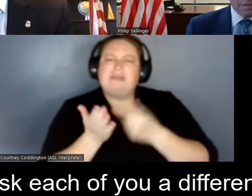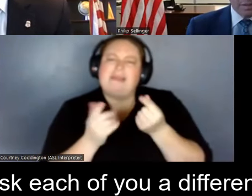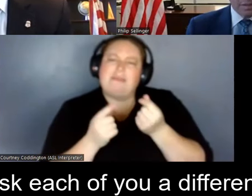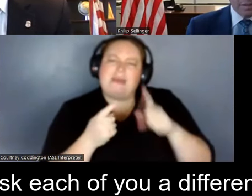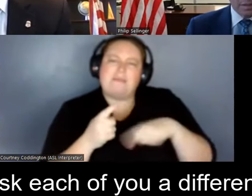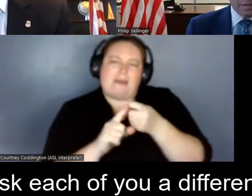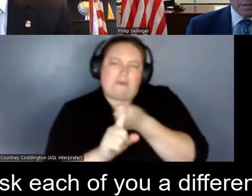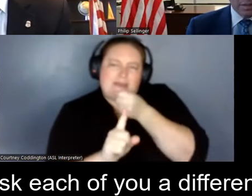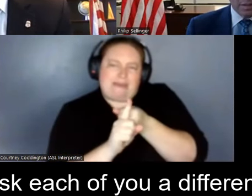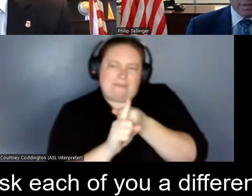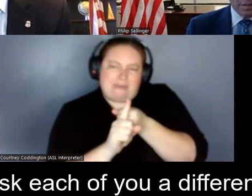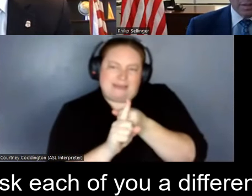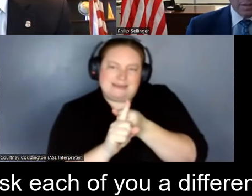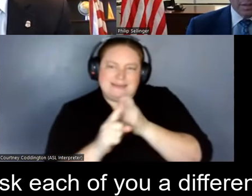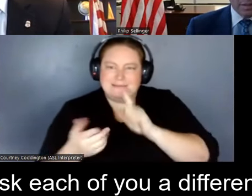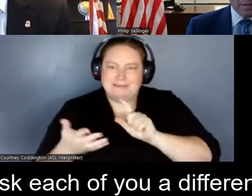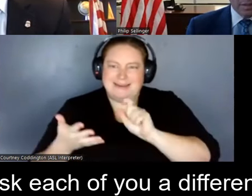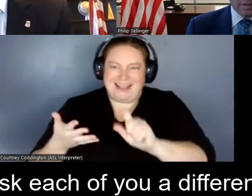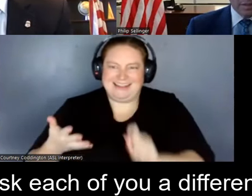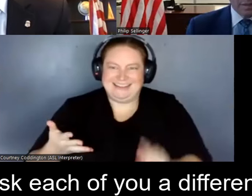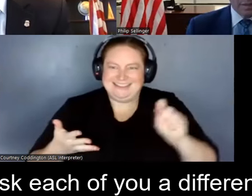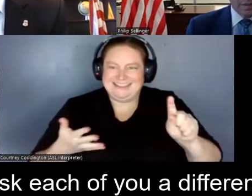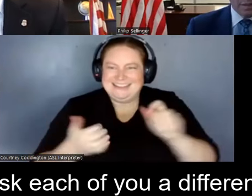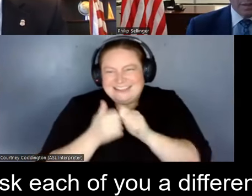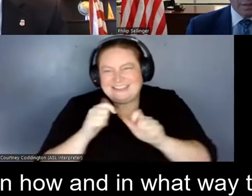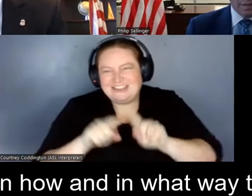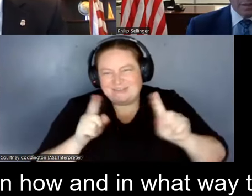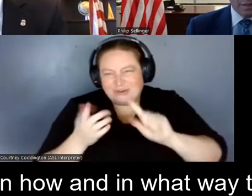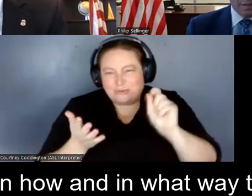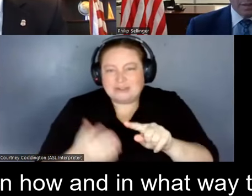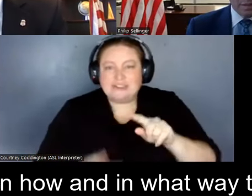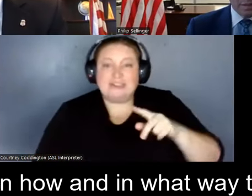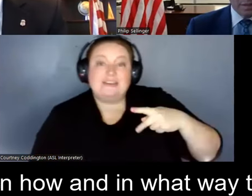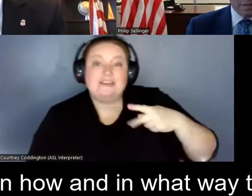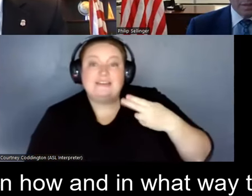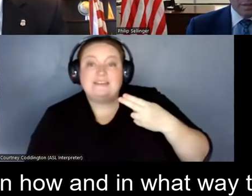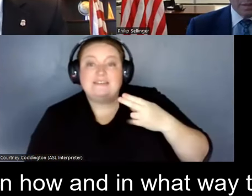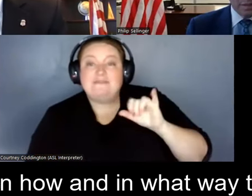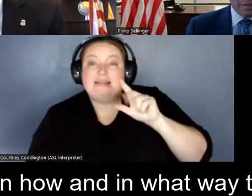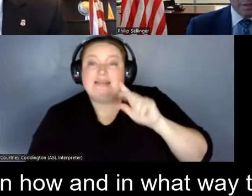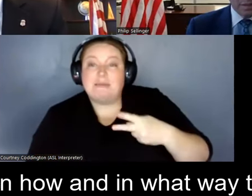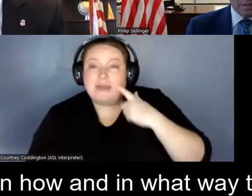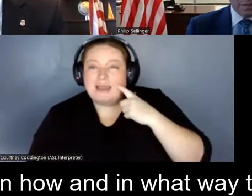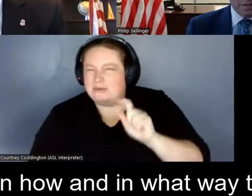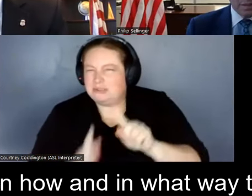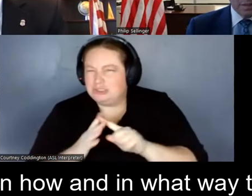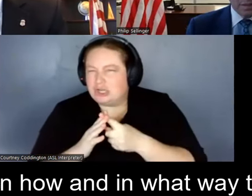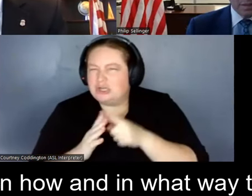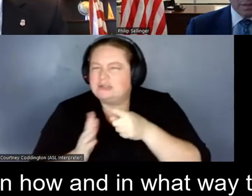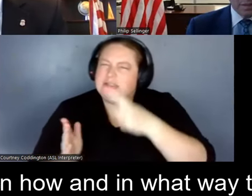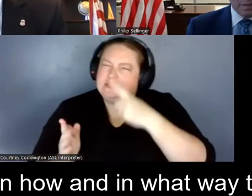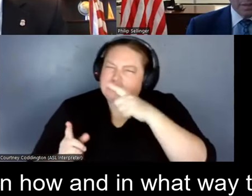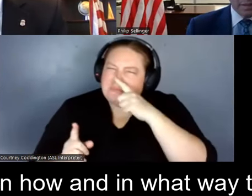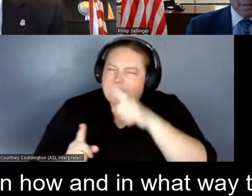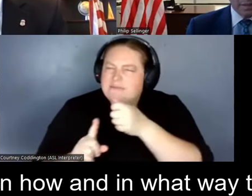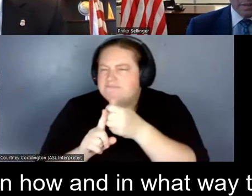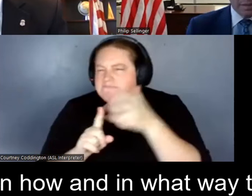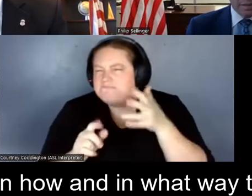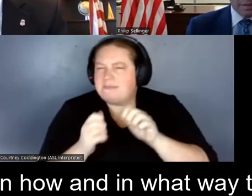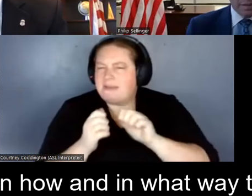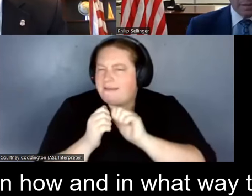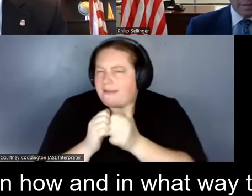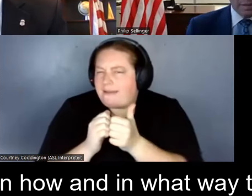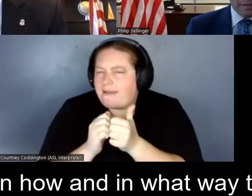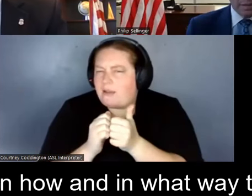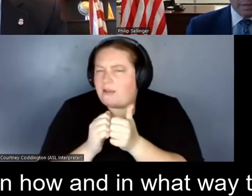ask each of you a different question. So, Philip, I'll start first with you. Can you expand upon how and in what way